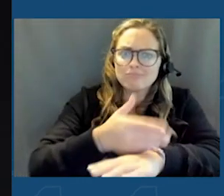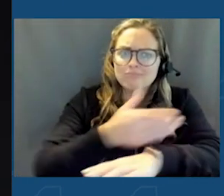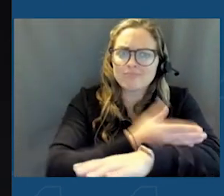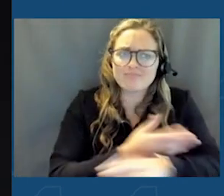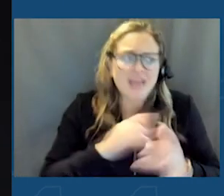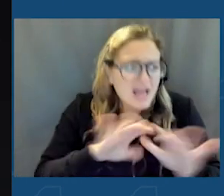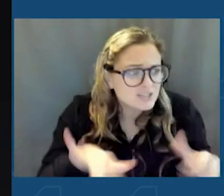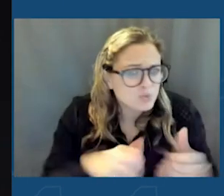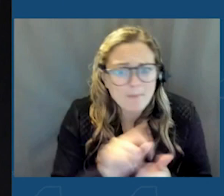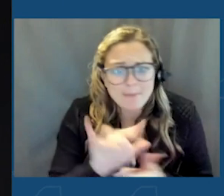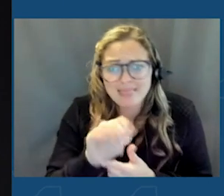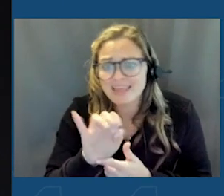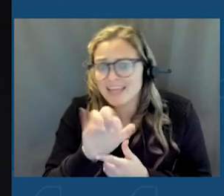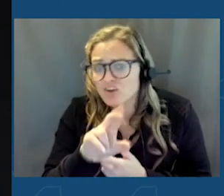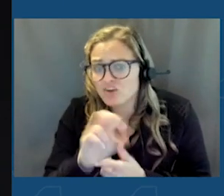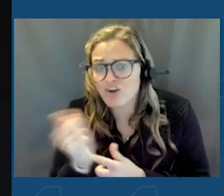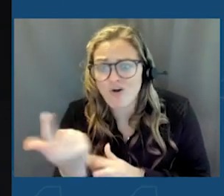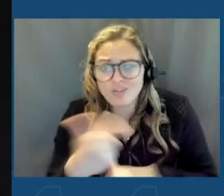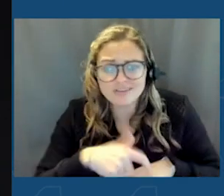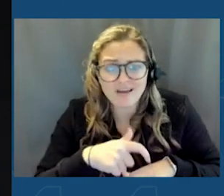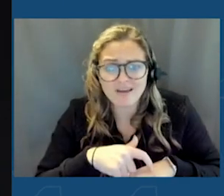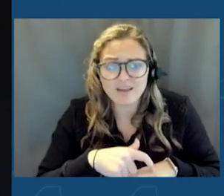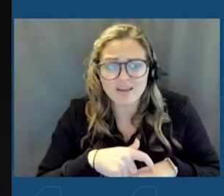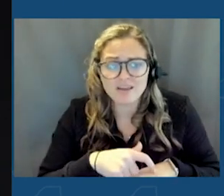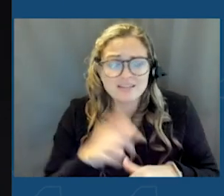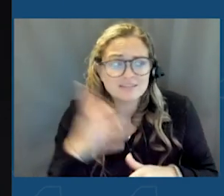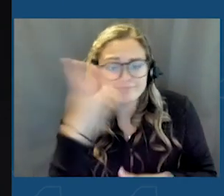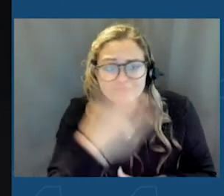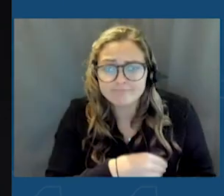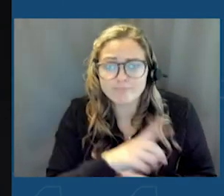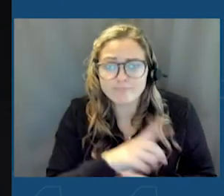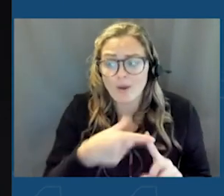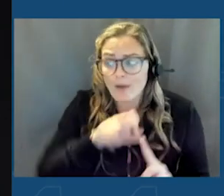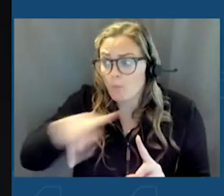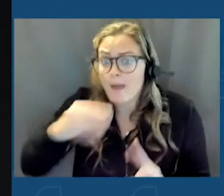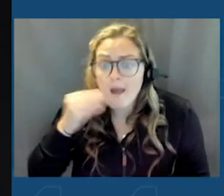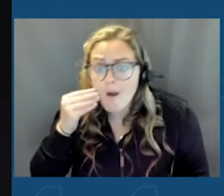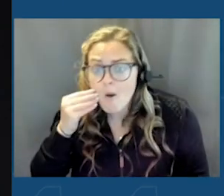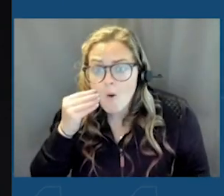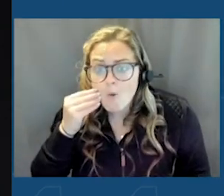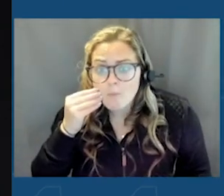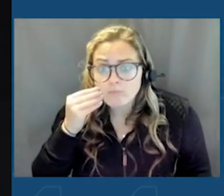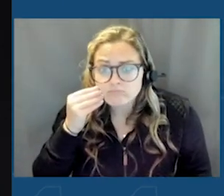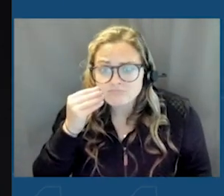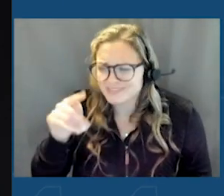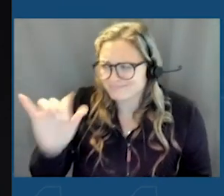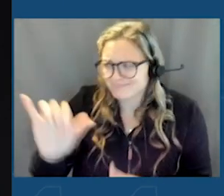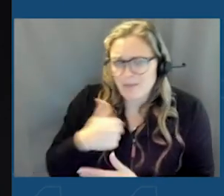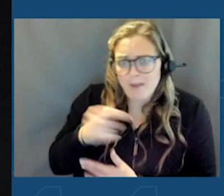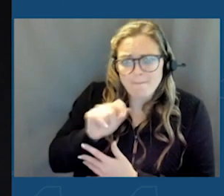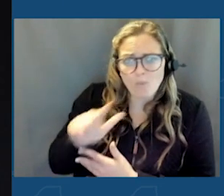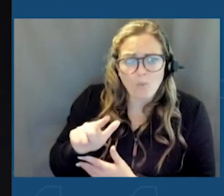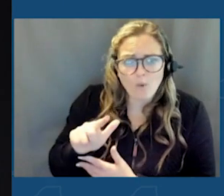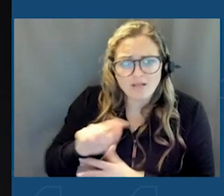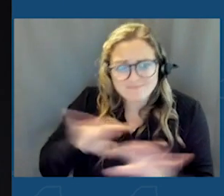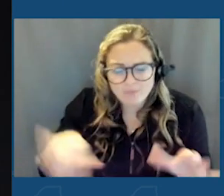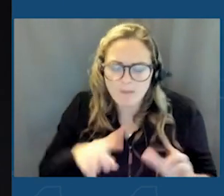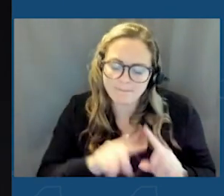It's gorgeous. That's my swimming pool when I'm back home. I literally jump in the lake. Of course, your beaches are a little